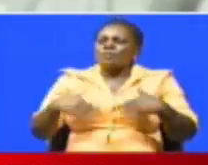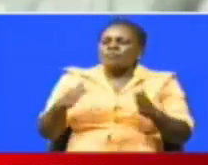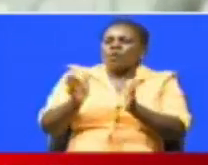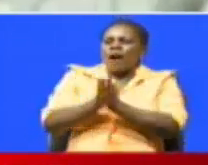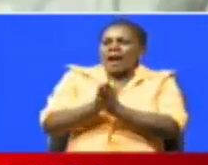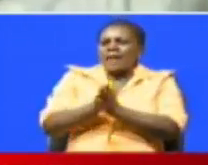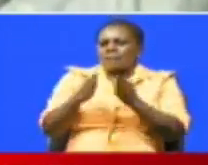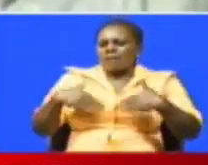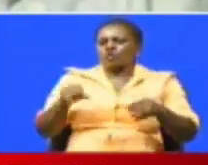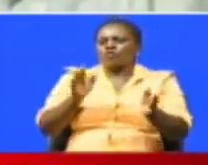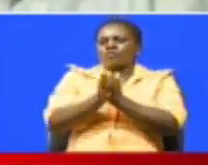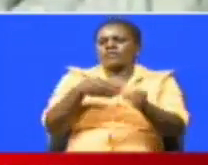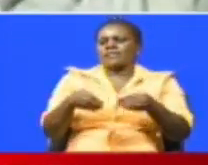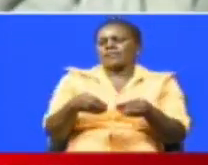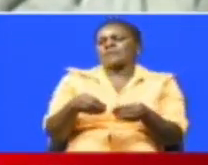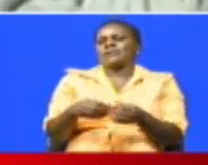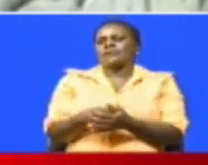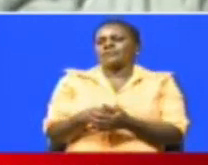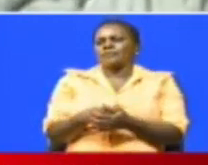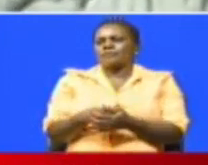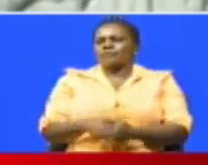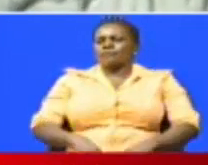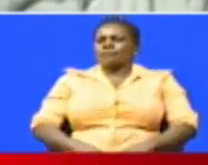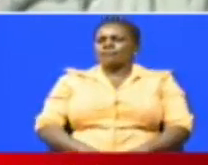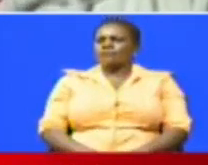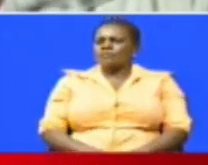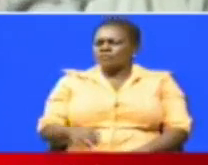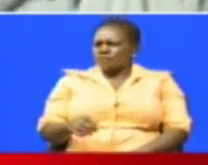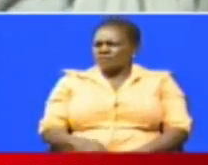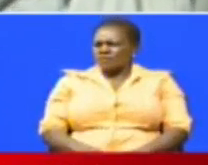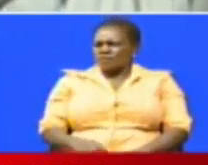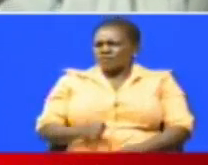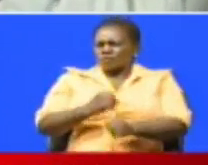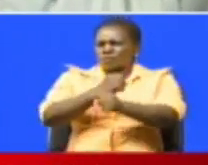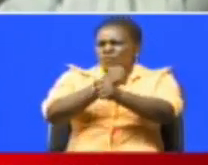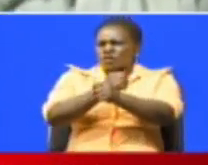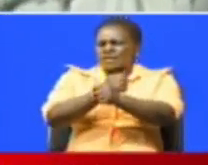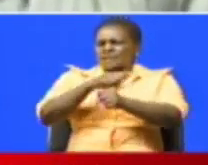else has some... Let's give somebody else a chance. So I'm going to ask you to